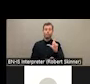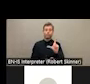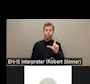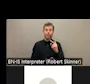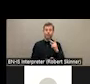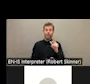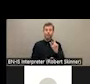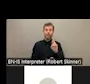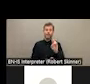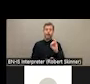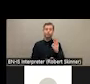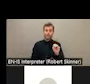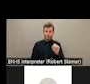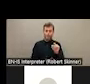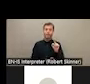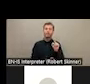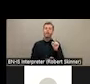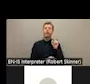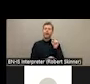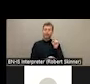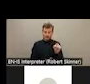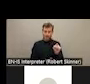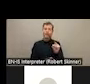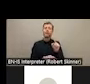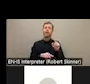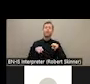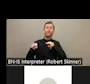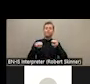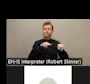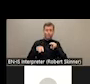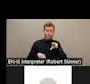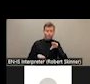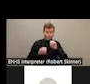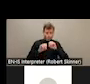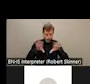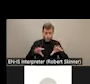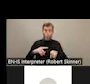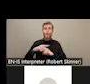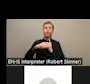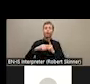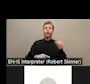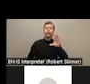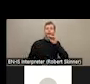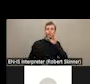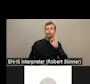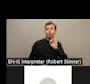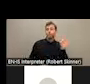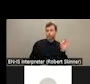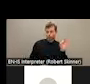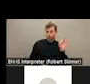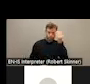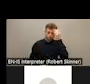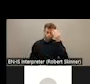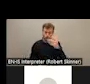French channel is available. So when he's speaking in French, please do check the English channel so you can understand